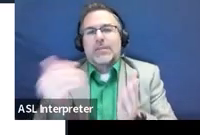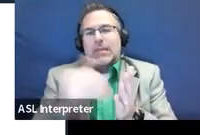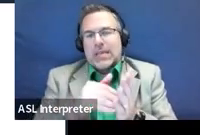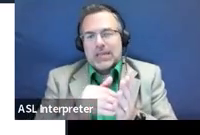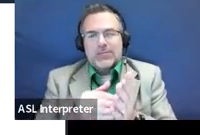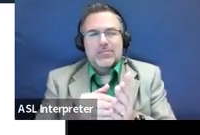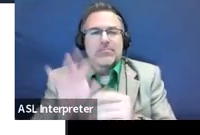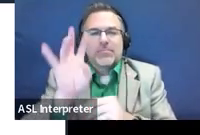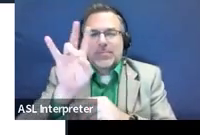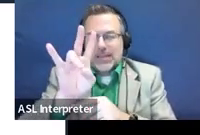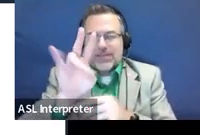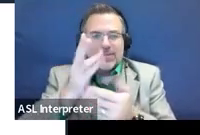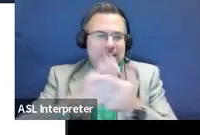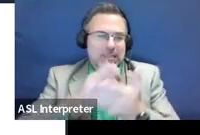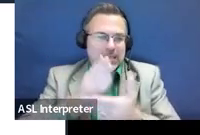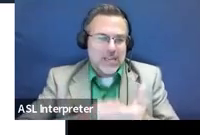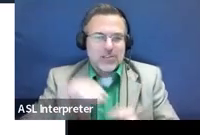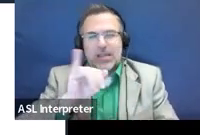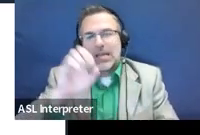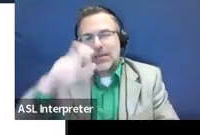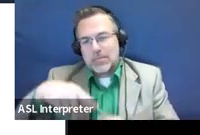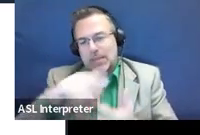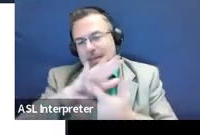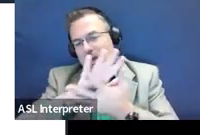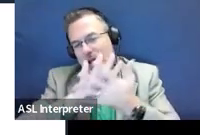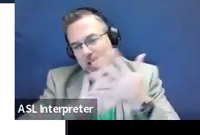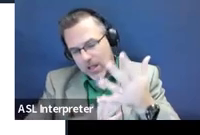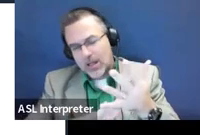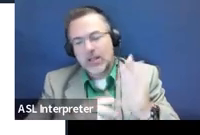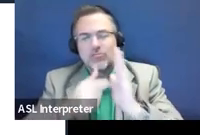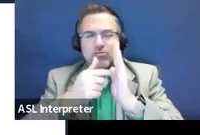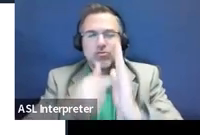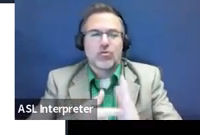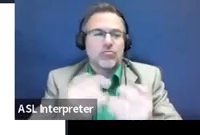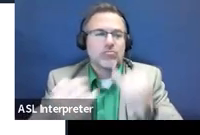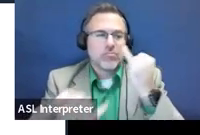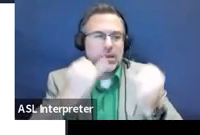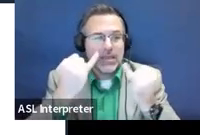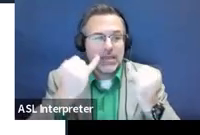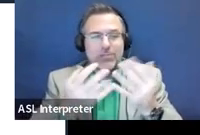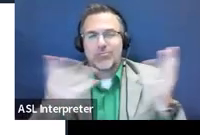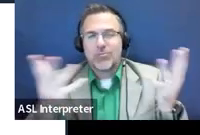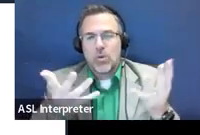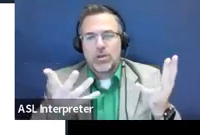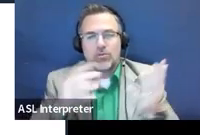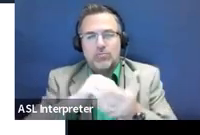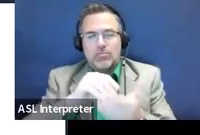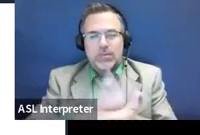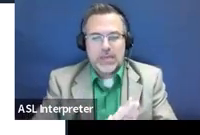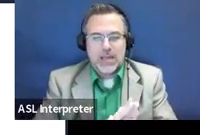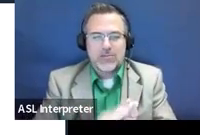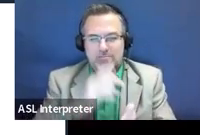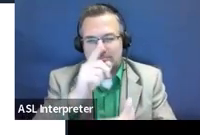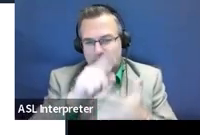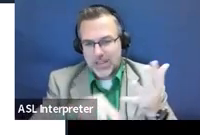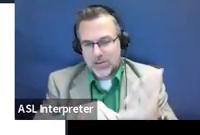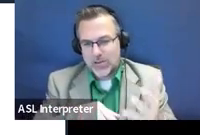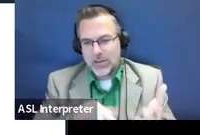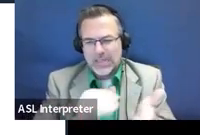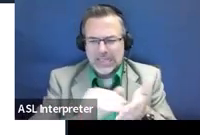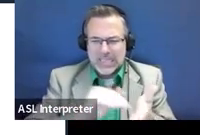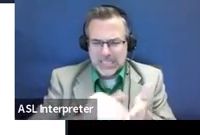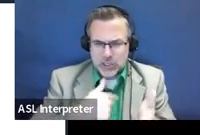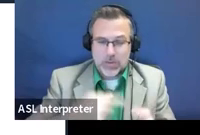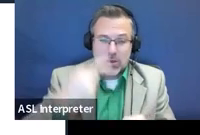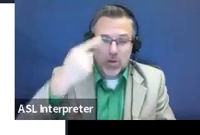IEP, giving you ideas about what you may think about to record here. And excuse me, one,